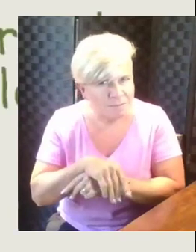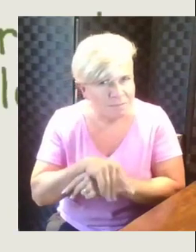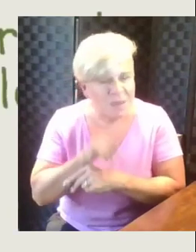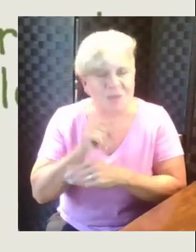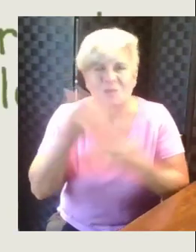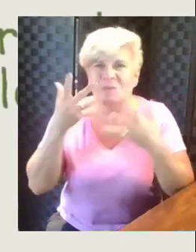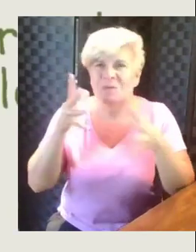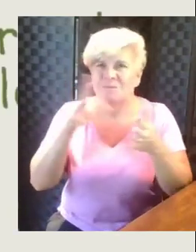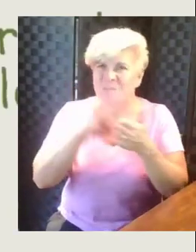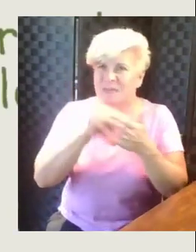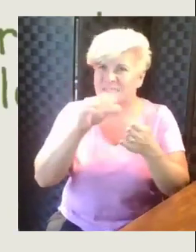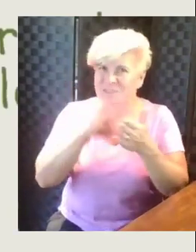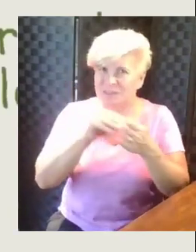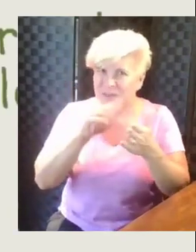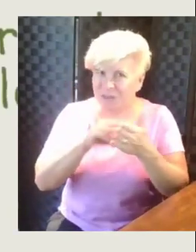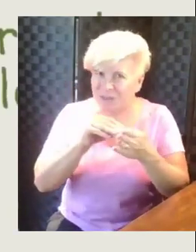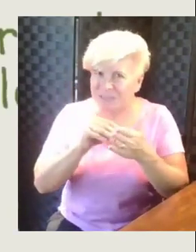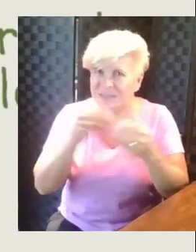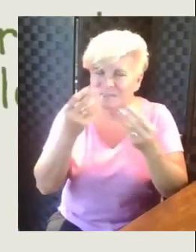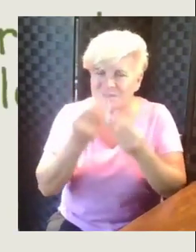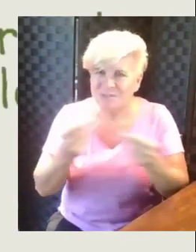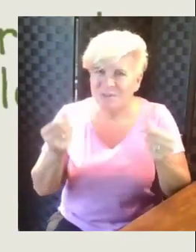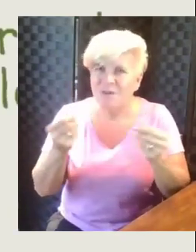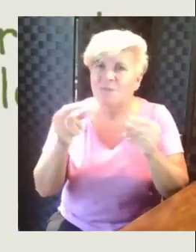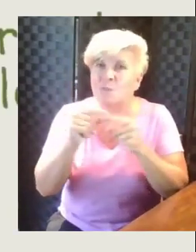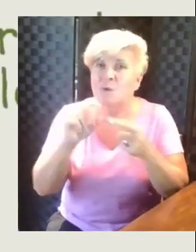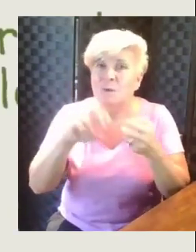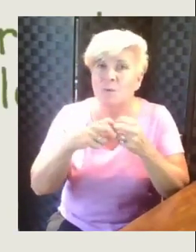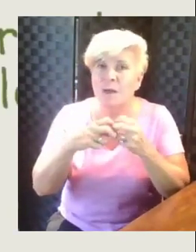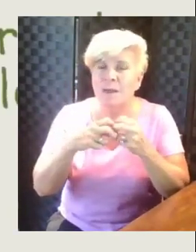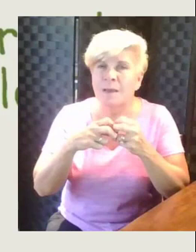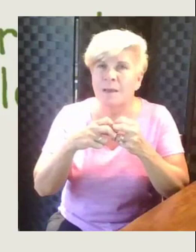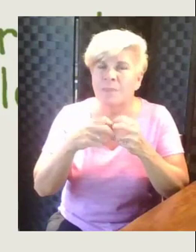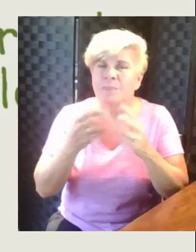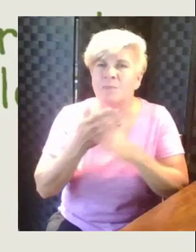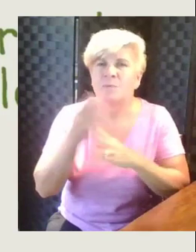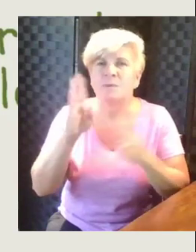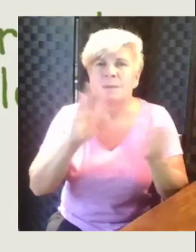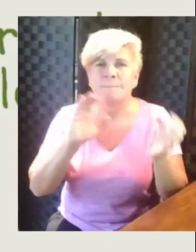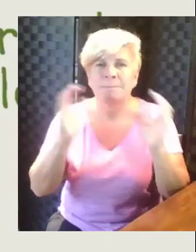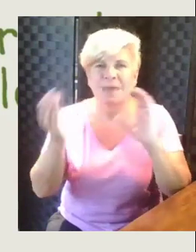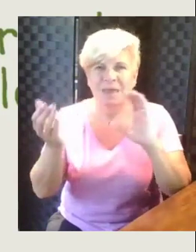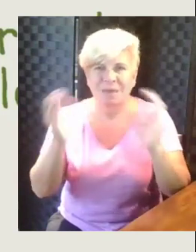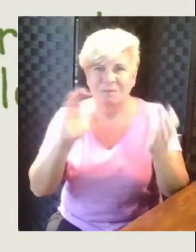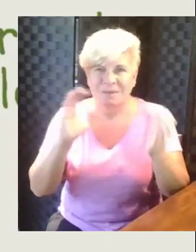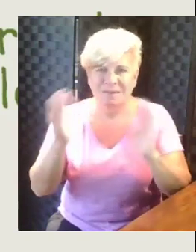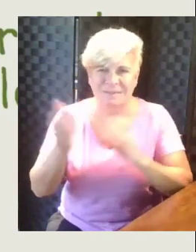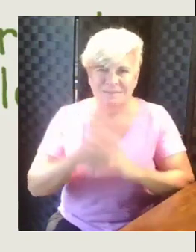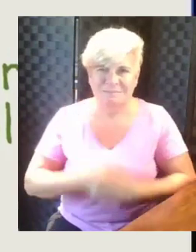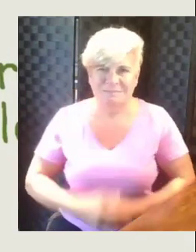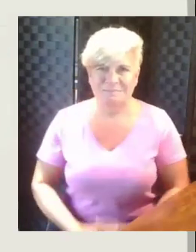In this lesson, you have learned how to solve word problems by comparing.